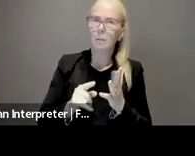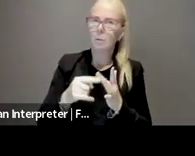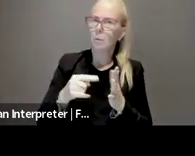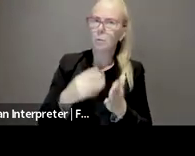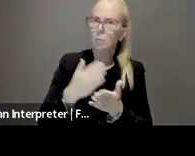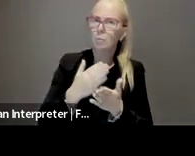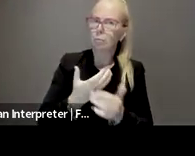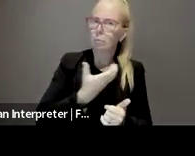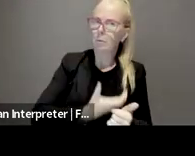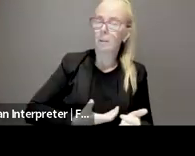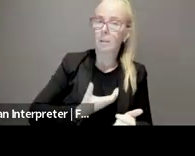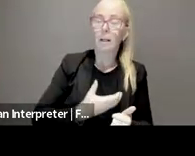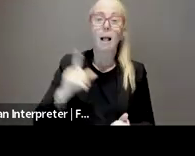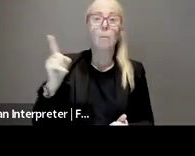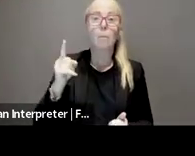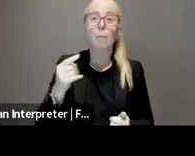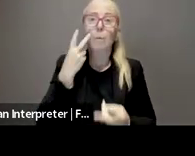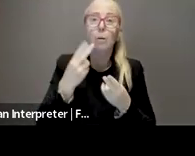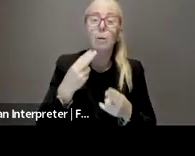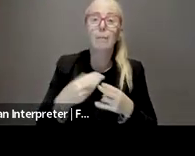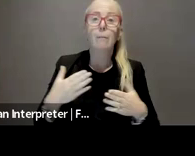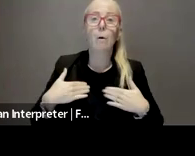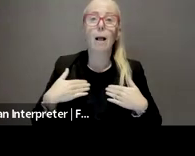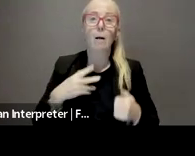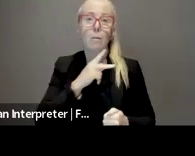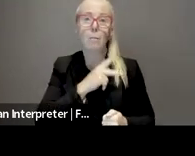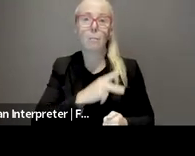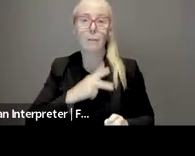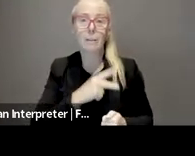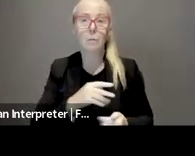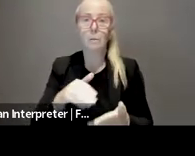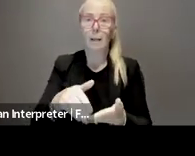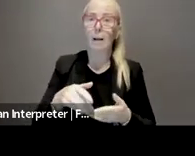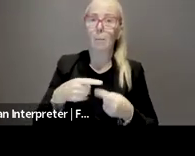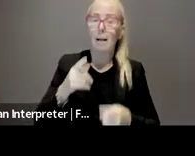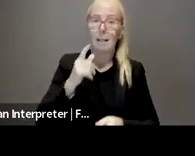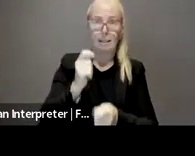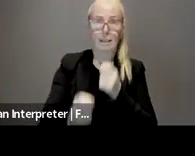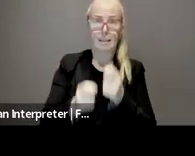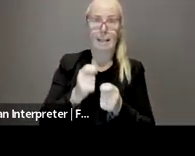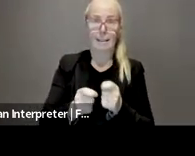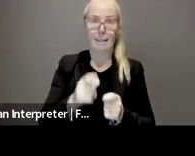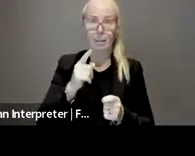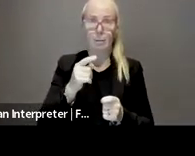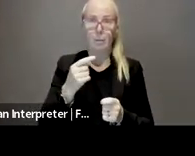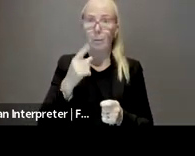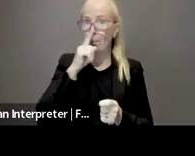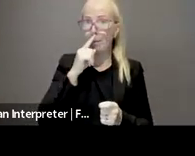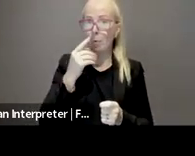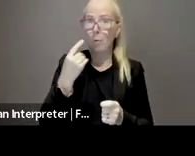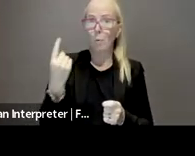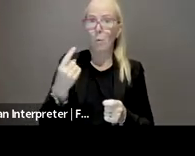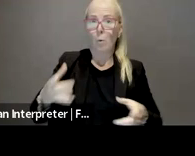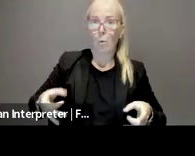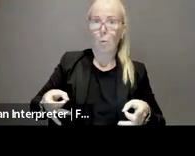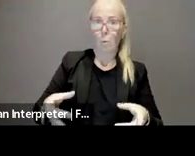health professionals to help us to test and validate our design for people with paralysis. For more information, please visit our website